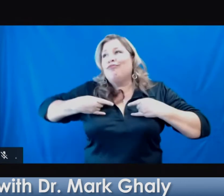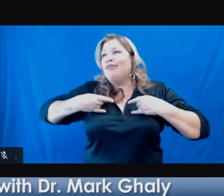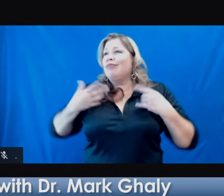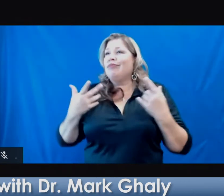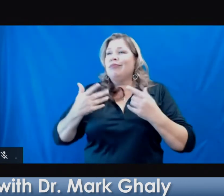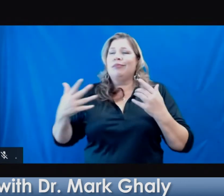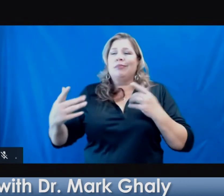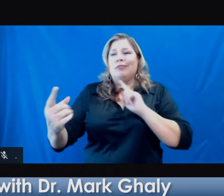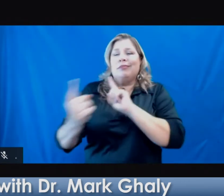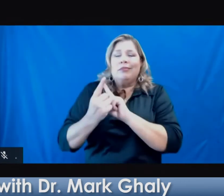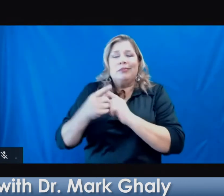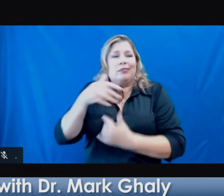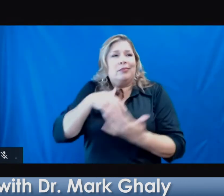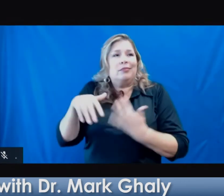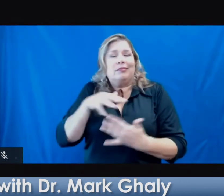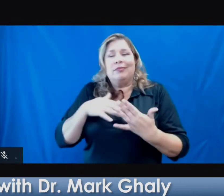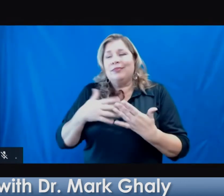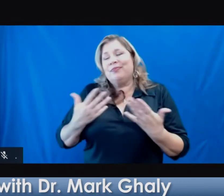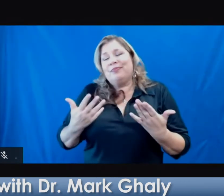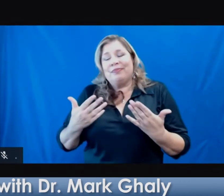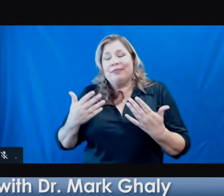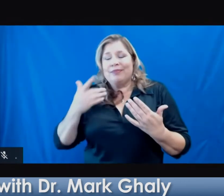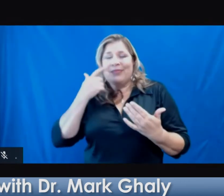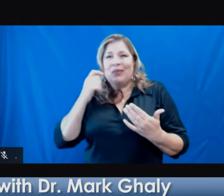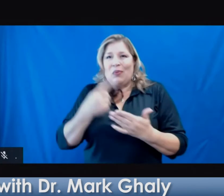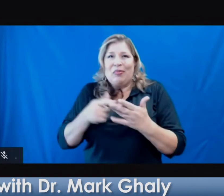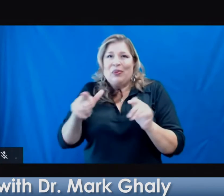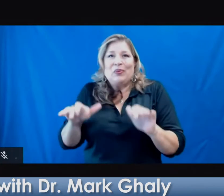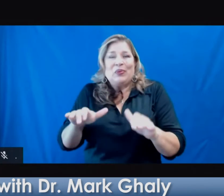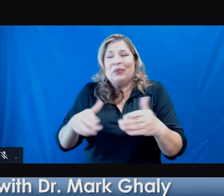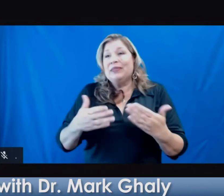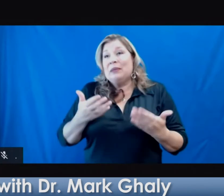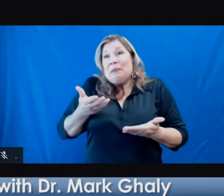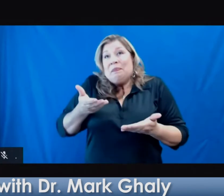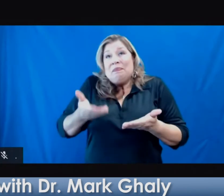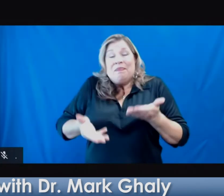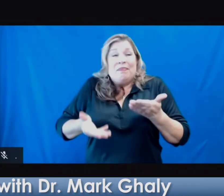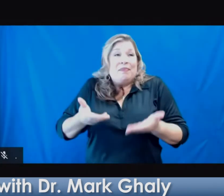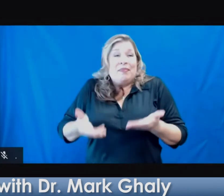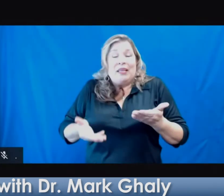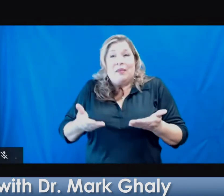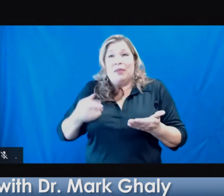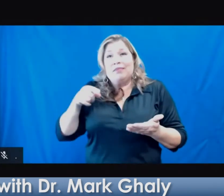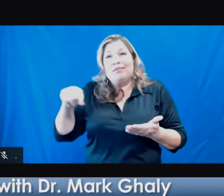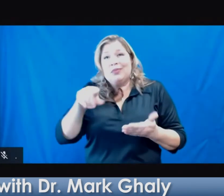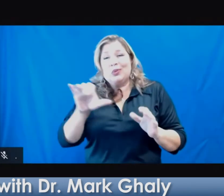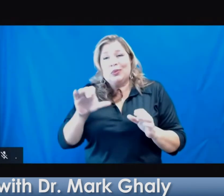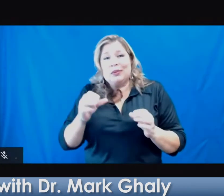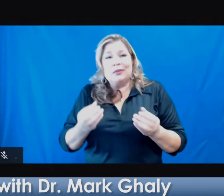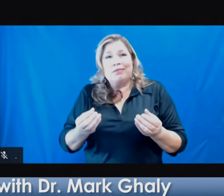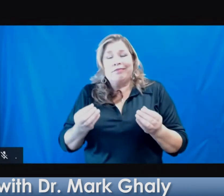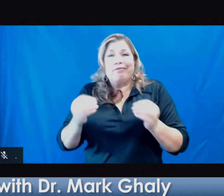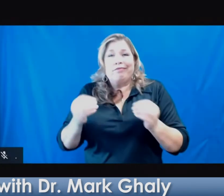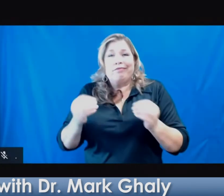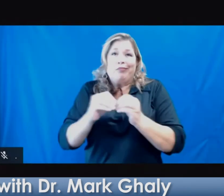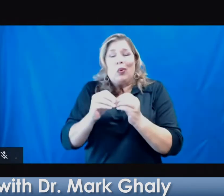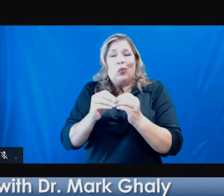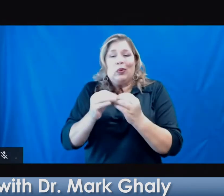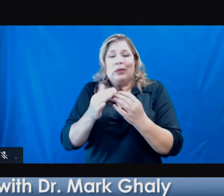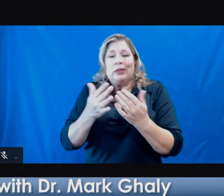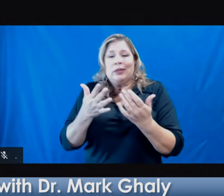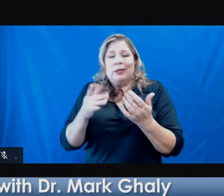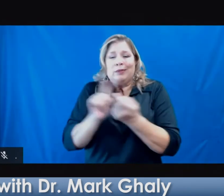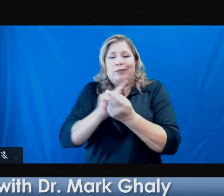activities that they're enjoying. Masks come down, maybe some additional activities that increase transmission. So a